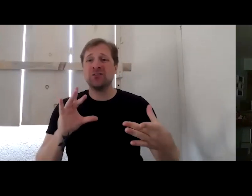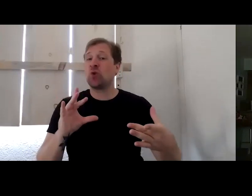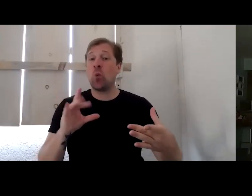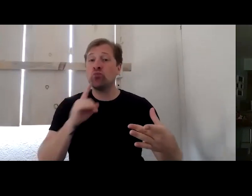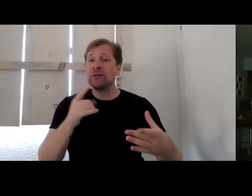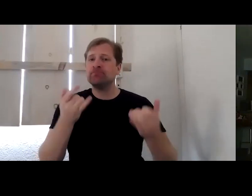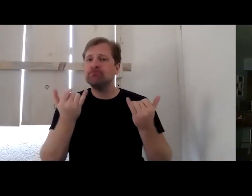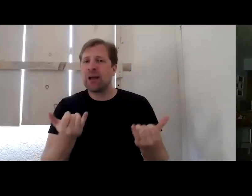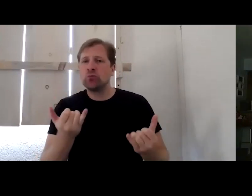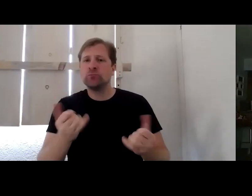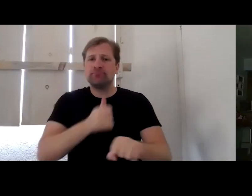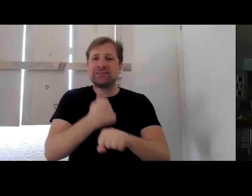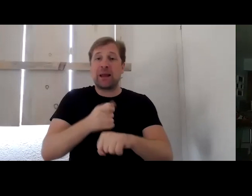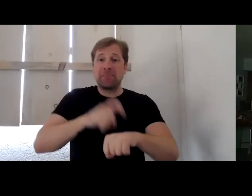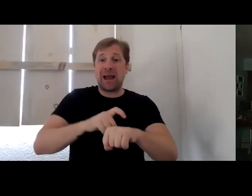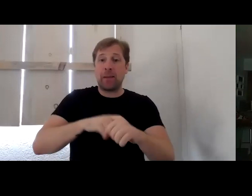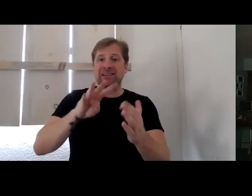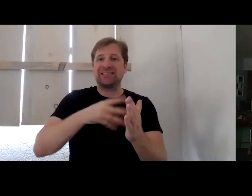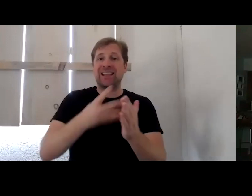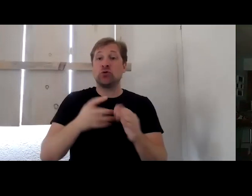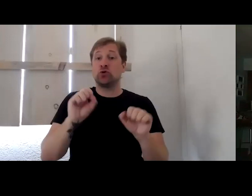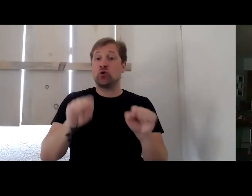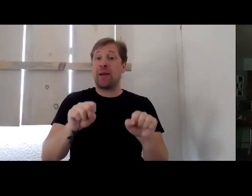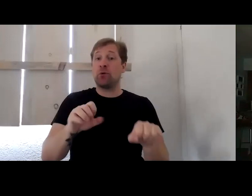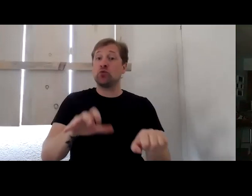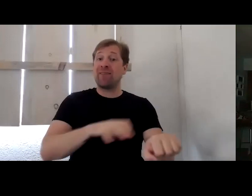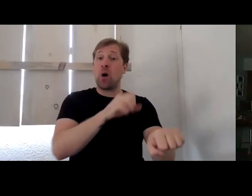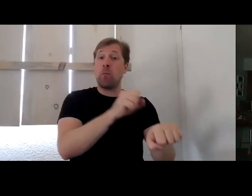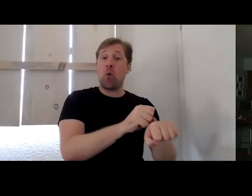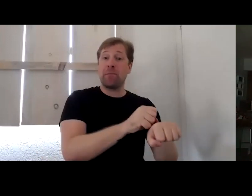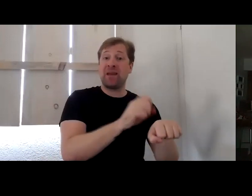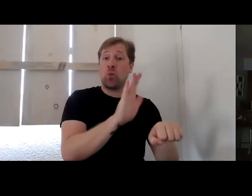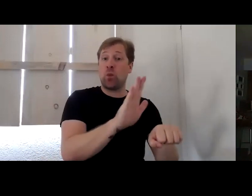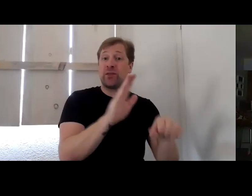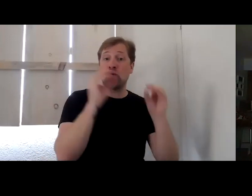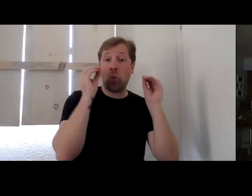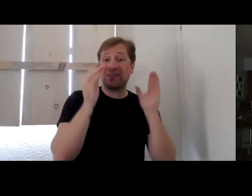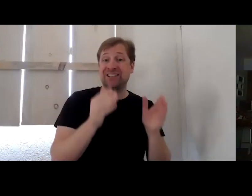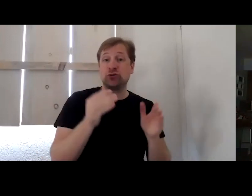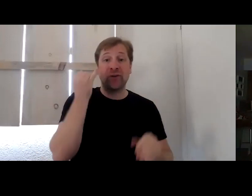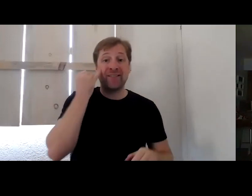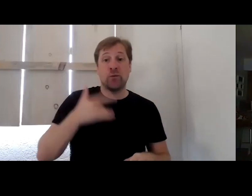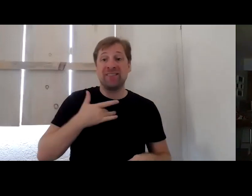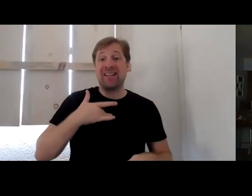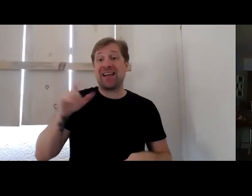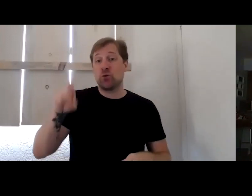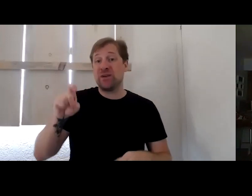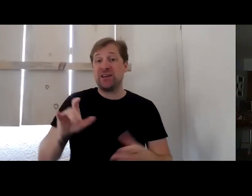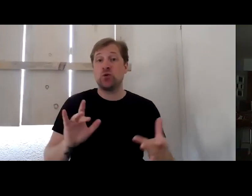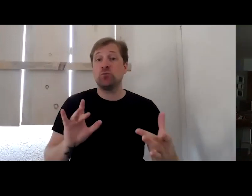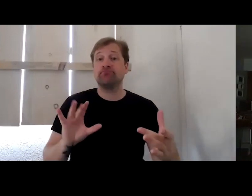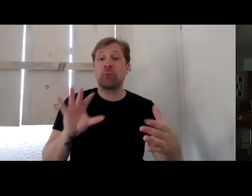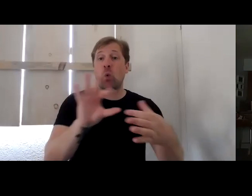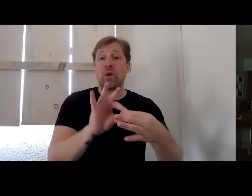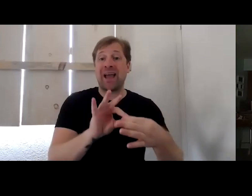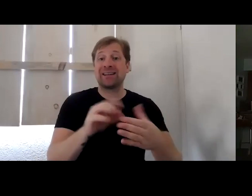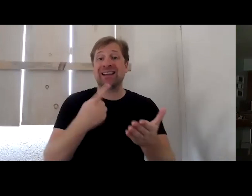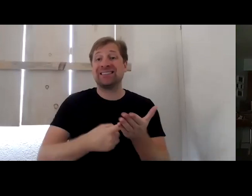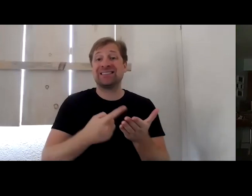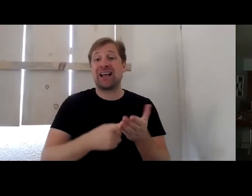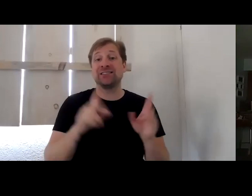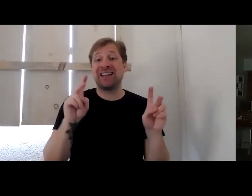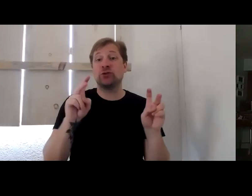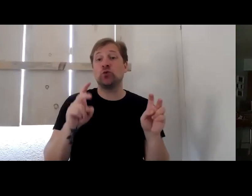our schedules where you can set an appointment with your child's teacher if you feel you need to connect and discuss issues that are unique to